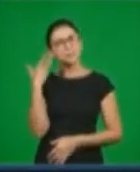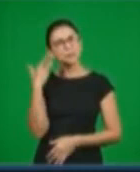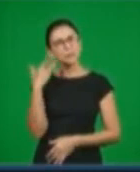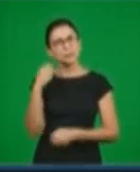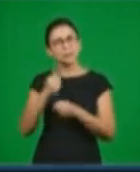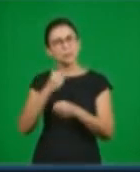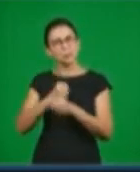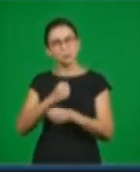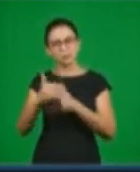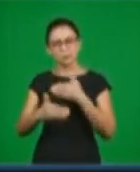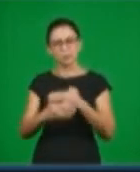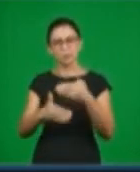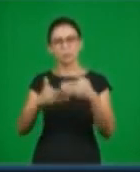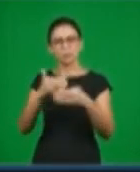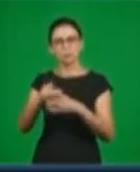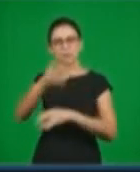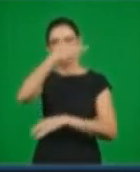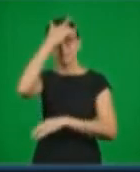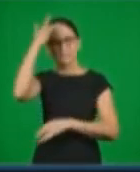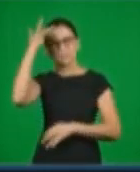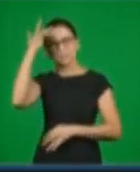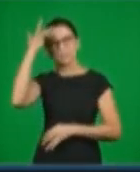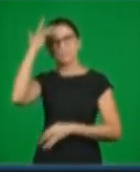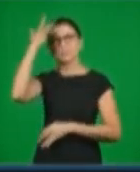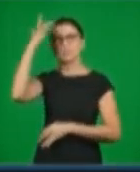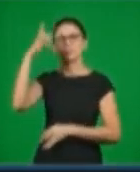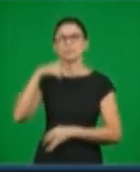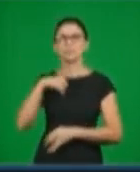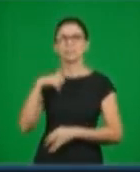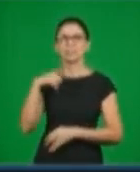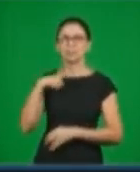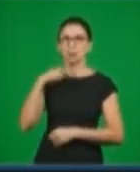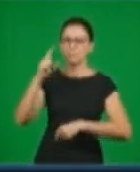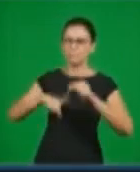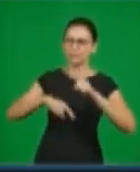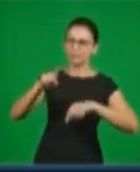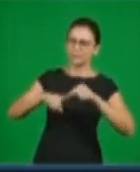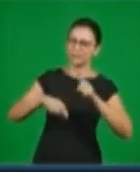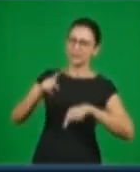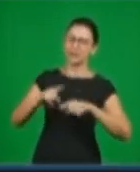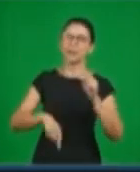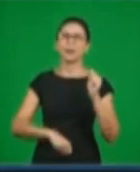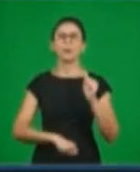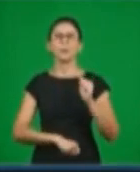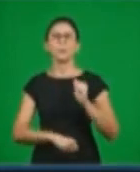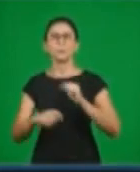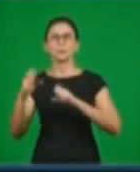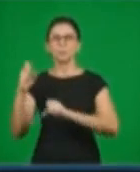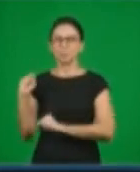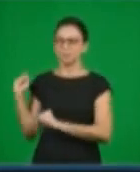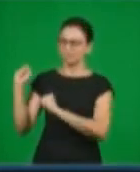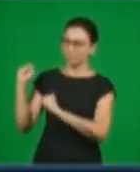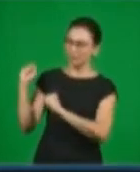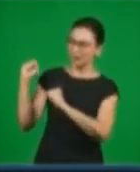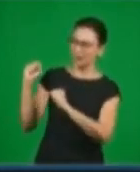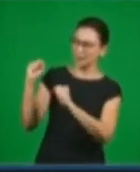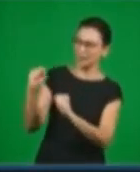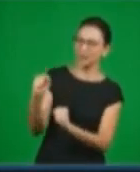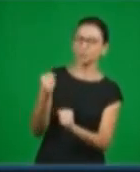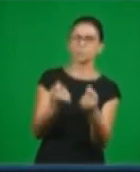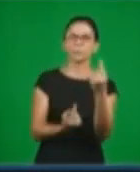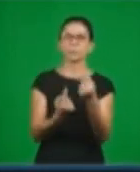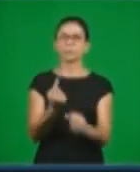Those who built on the wall and those who carry burdens loaded themselves so